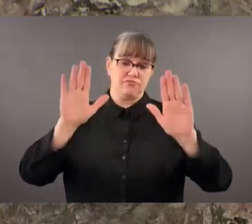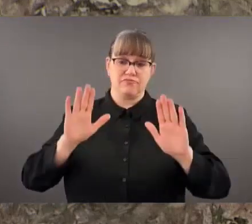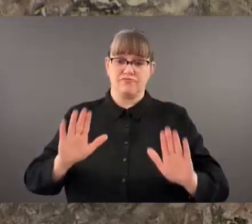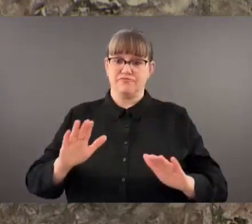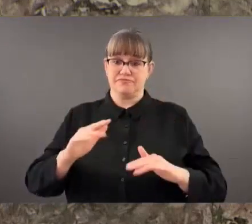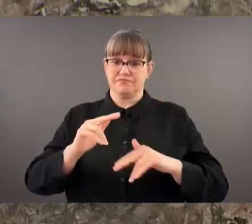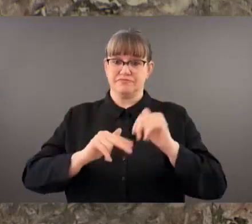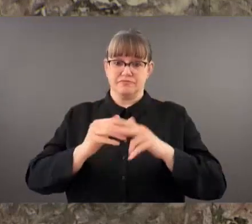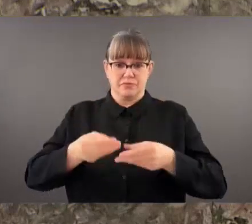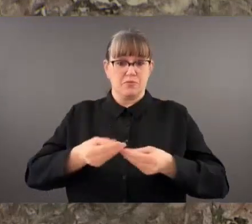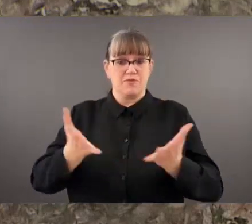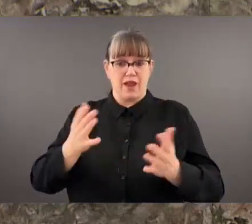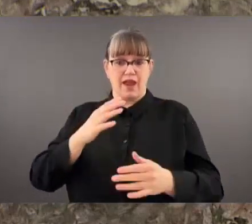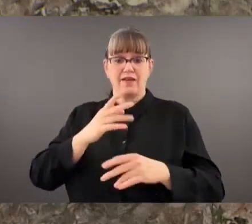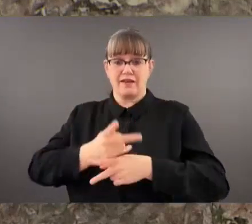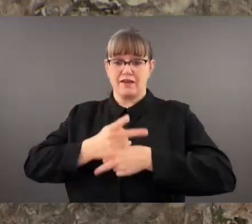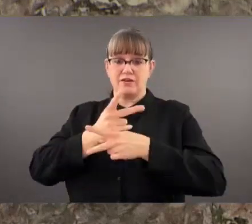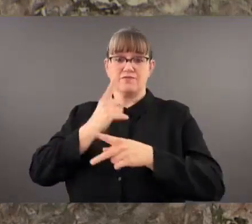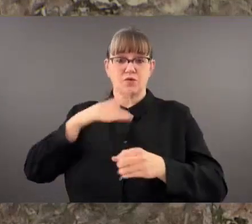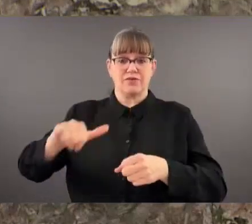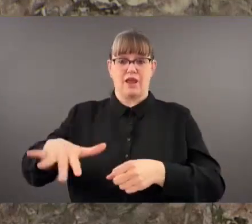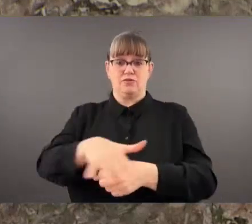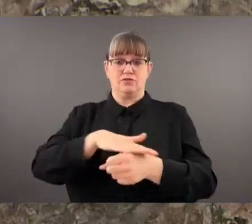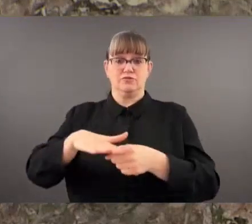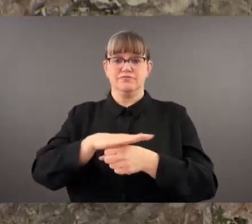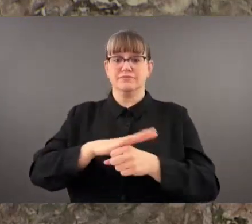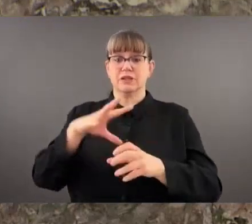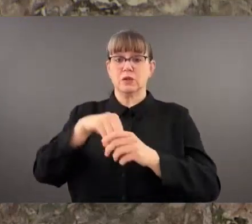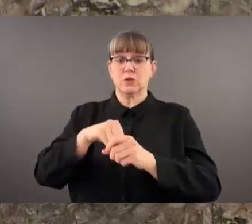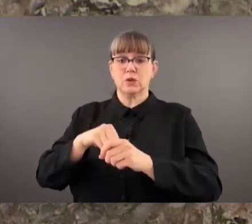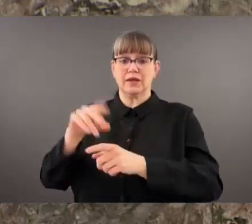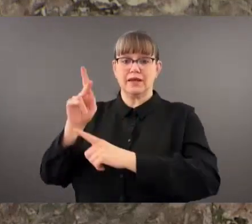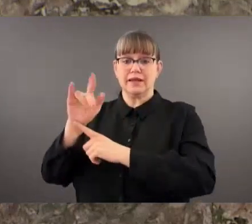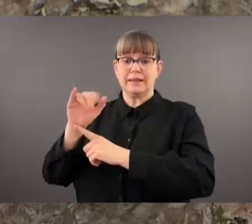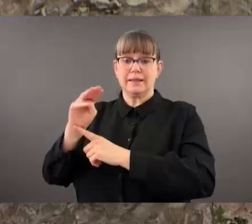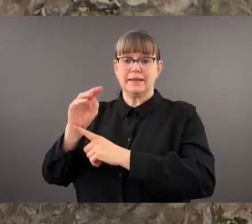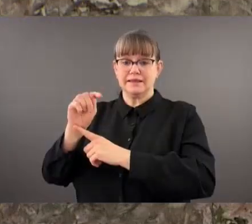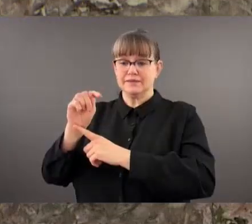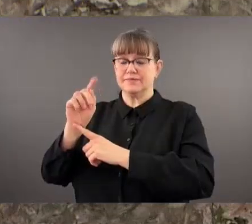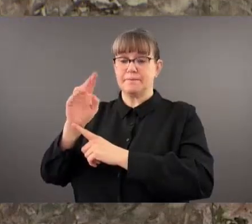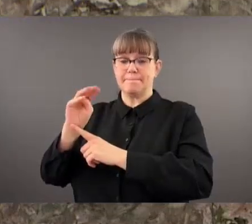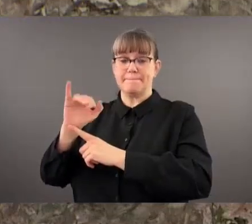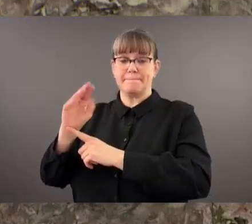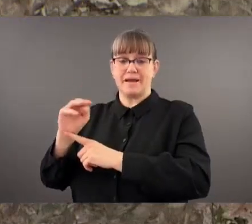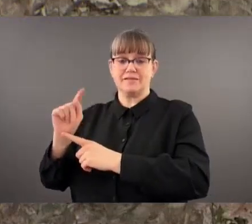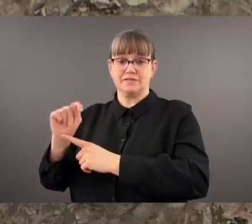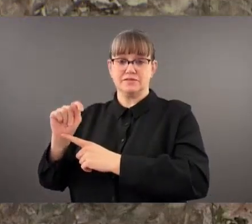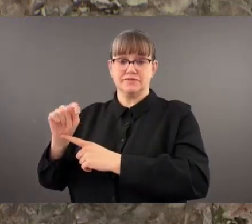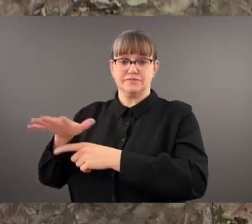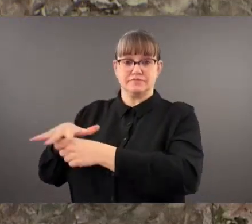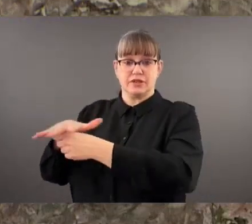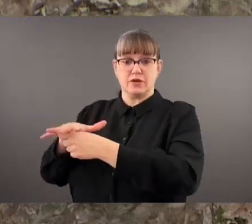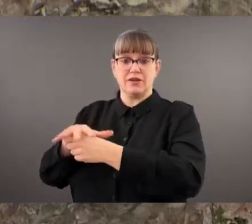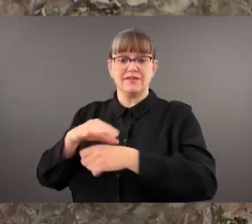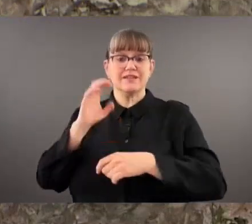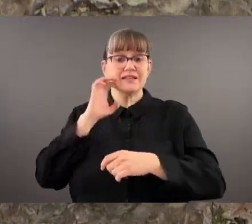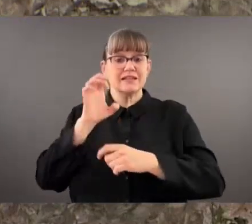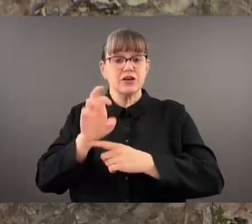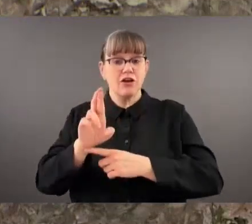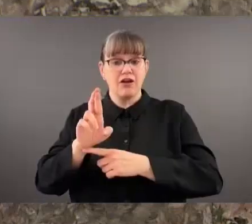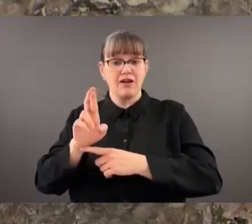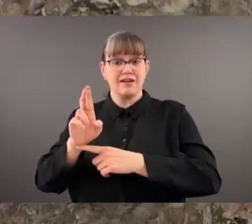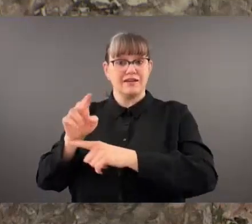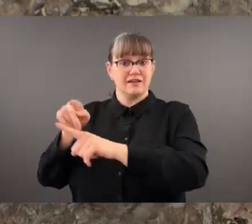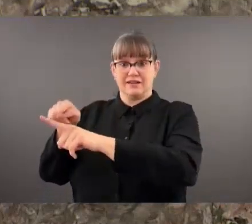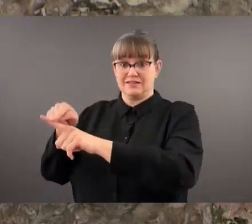in Kitimat, when the emergency room in Kitimat has not been able to be staffed and when diversions have taken place and